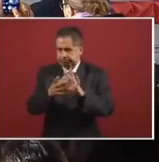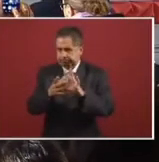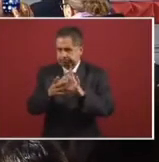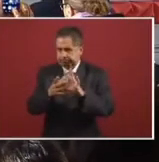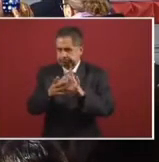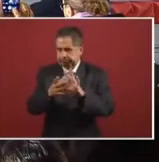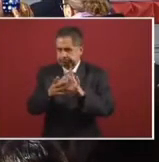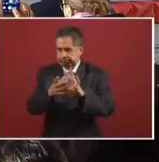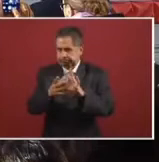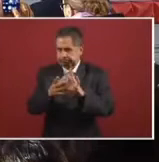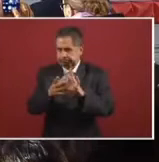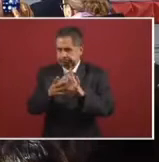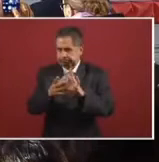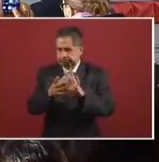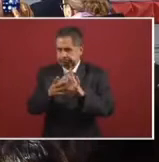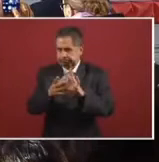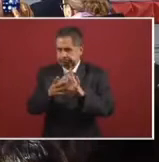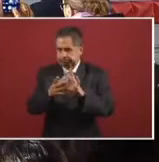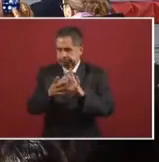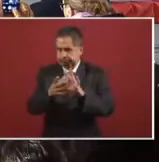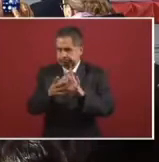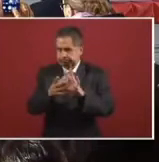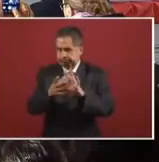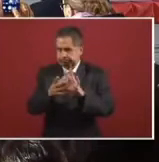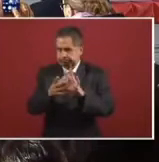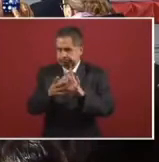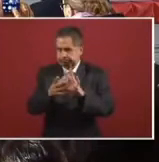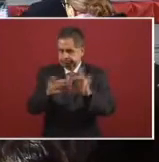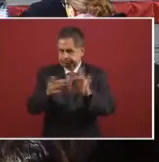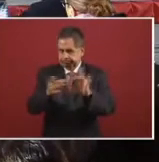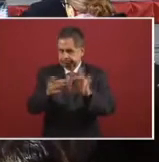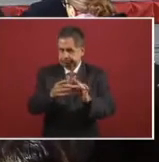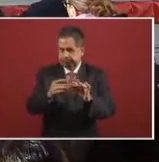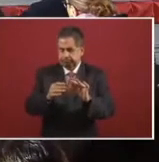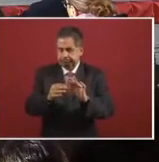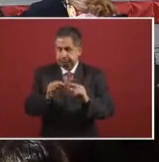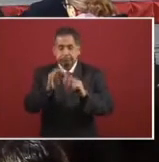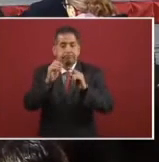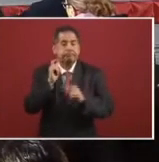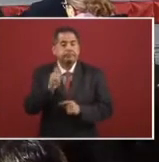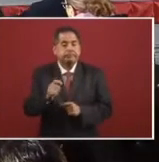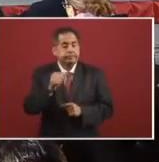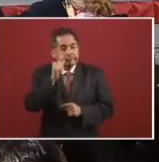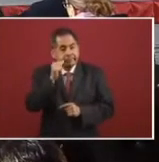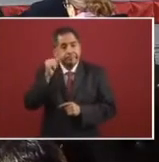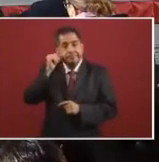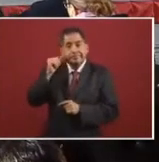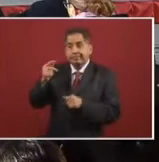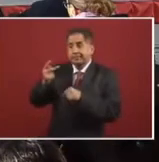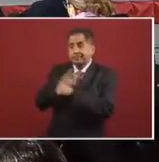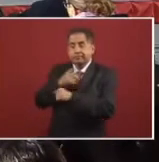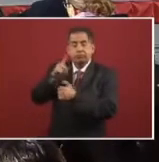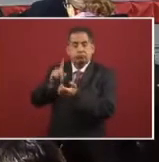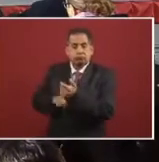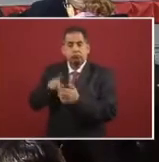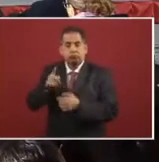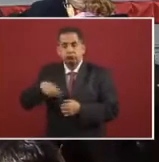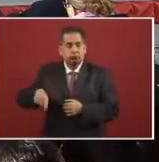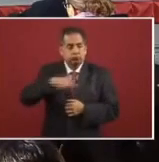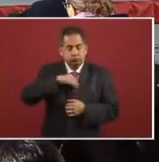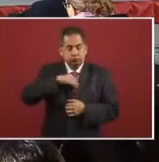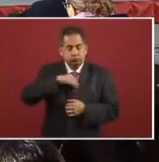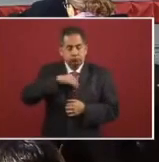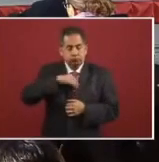I'm going to refer to what happened yesterday. First of all, signaling out. Que lo que ayer se produjo, lo consideramos un